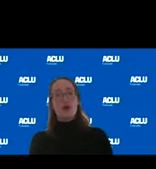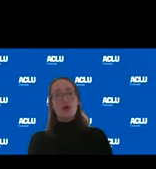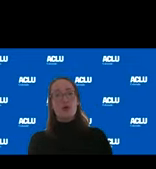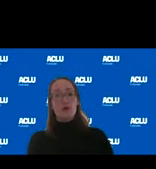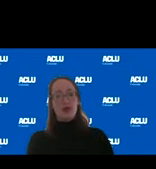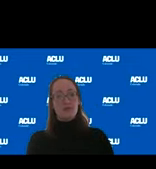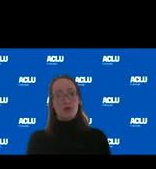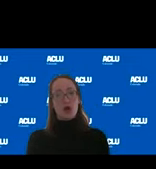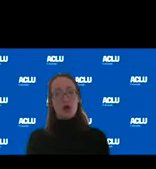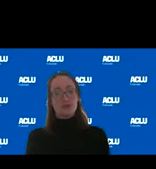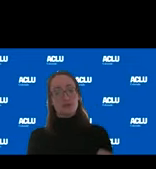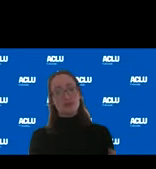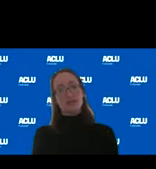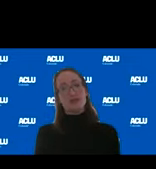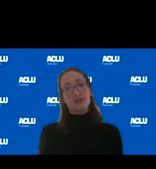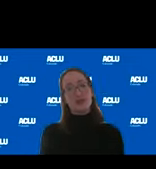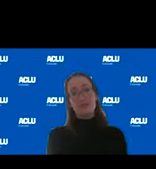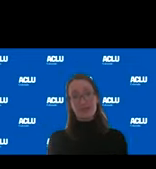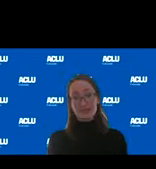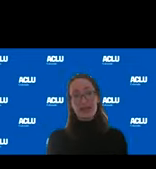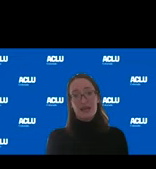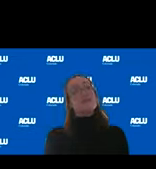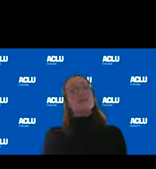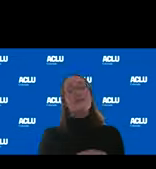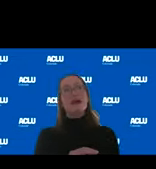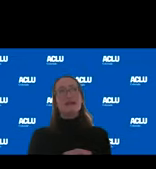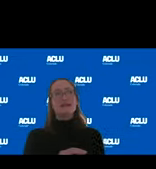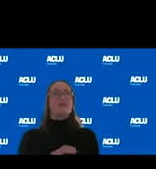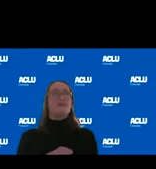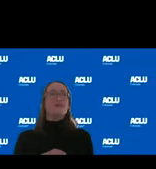no precautions or protections put in place,